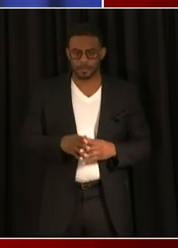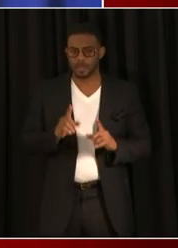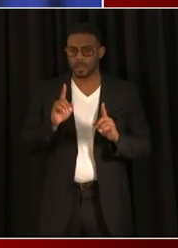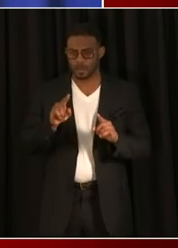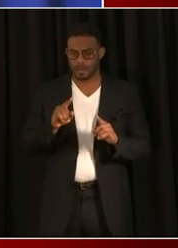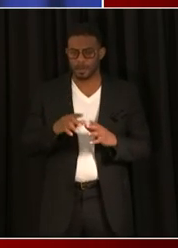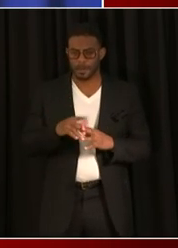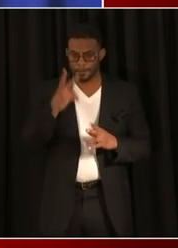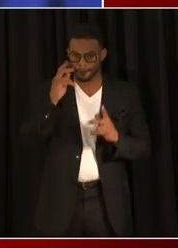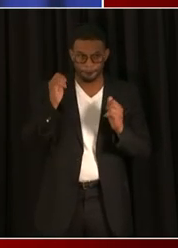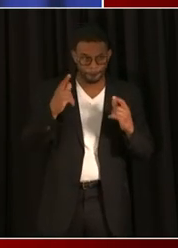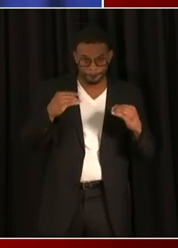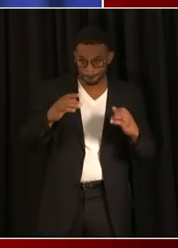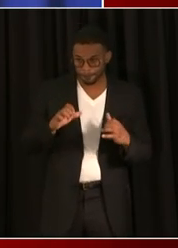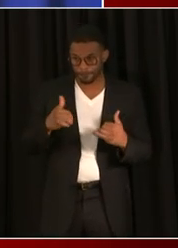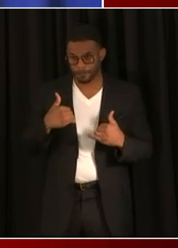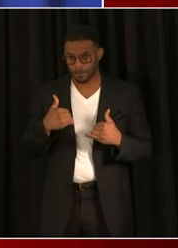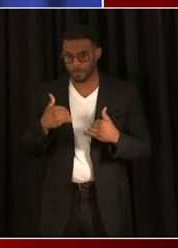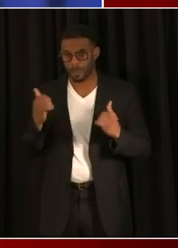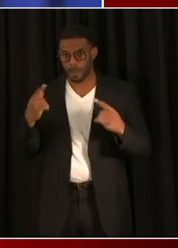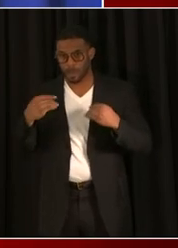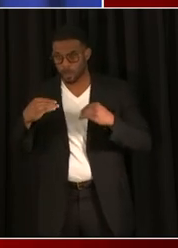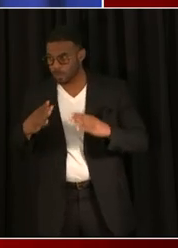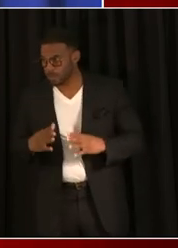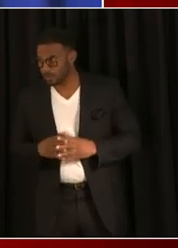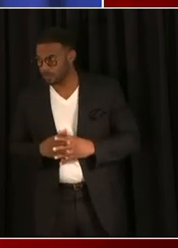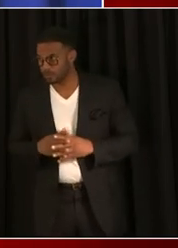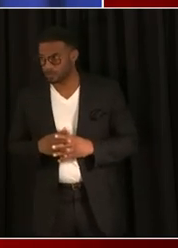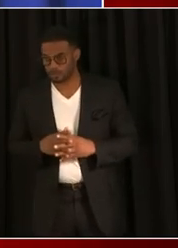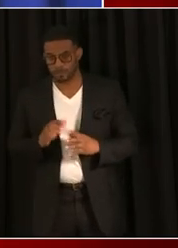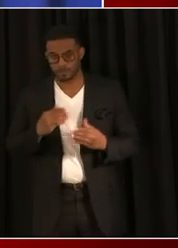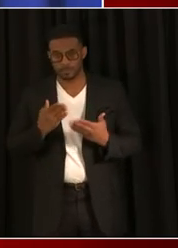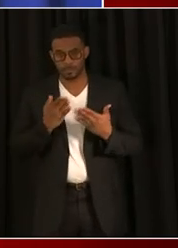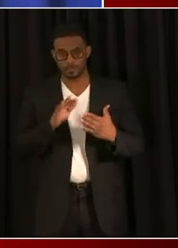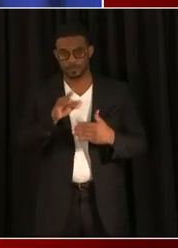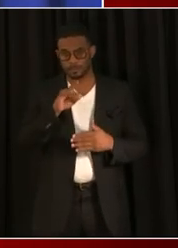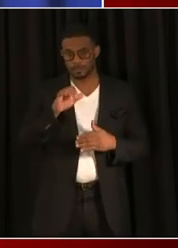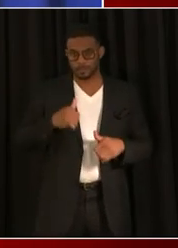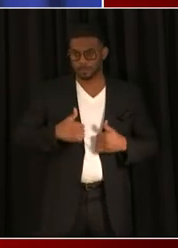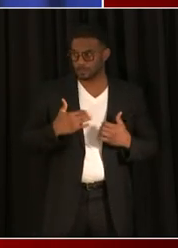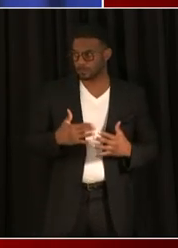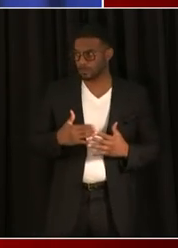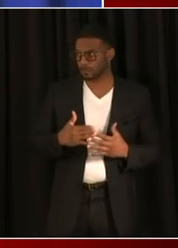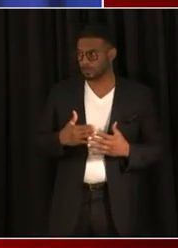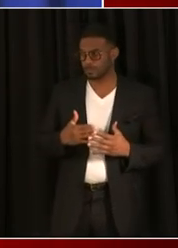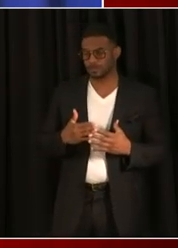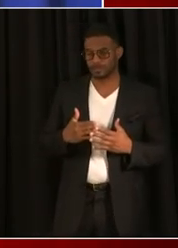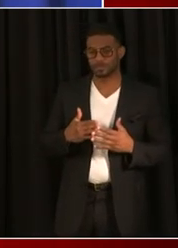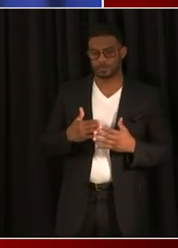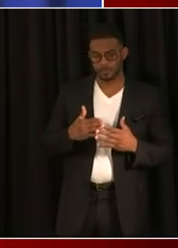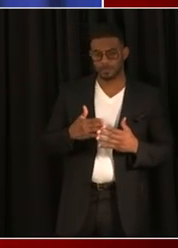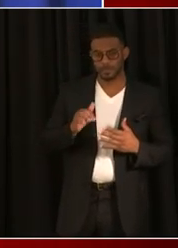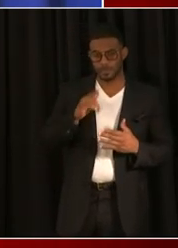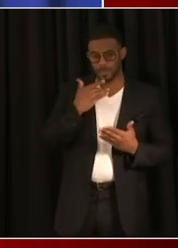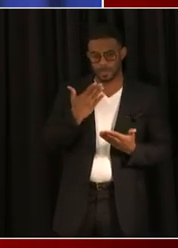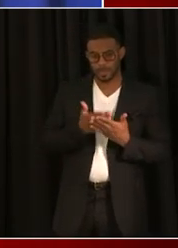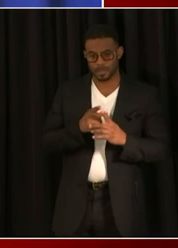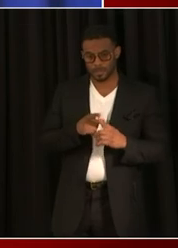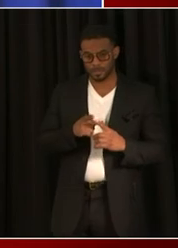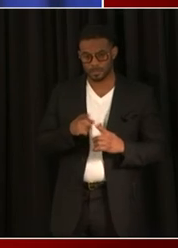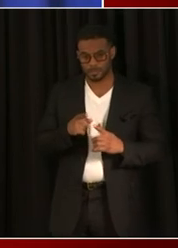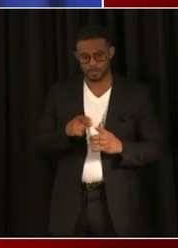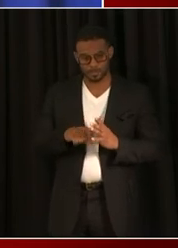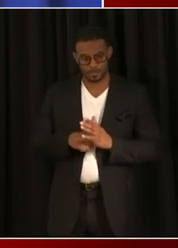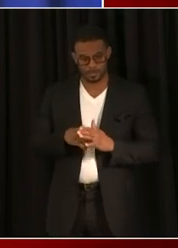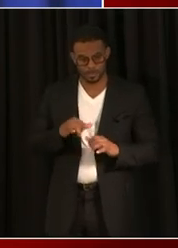shopinthedistrict.com. Go there, see all the vendors that we have on there, all the retailers, and get delivery by DC residents. Near delivery is the way that we'll get it to